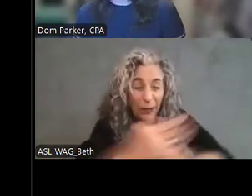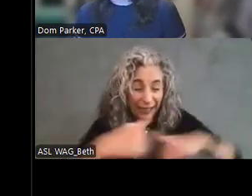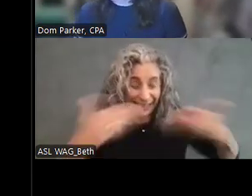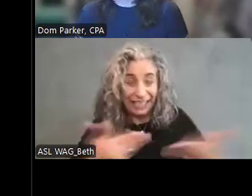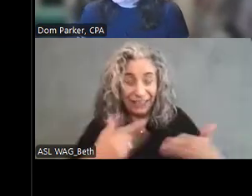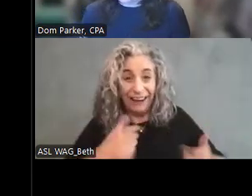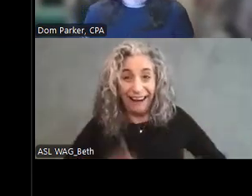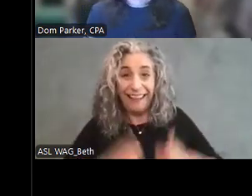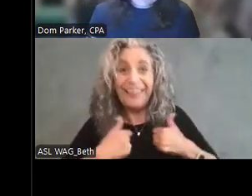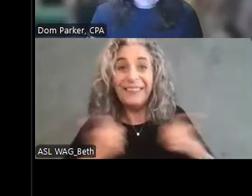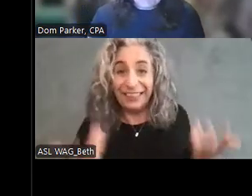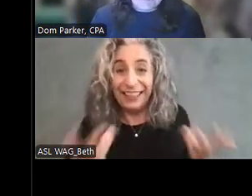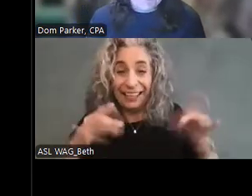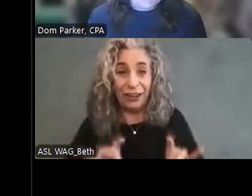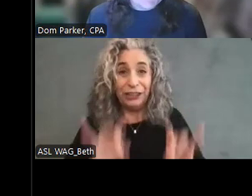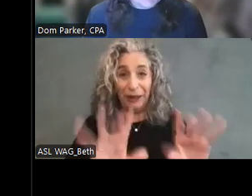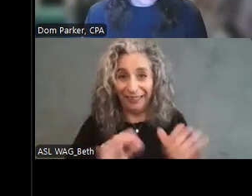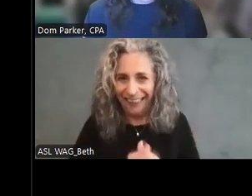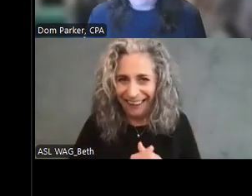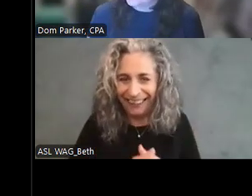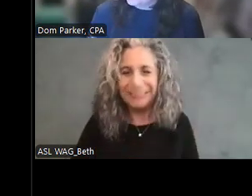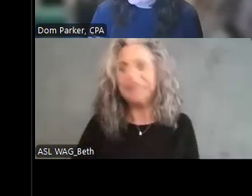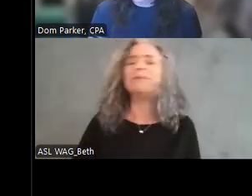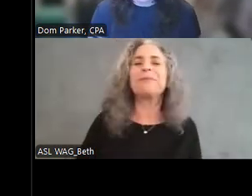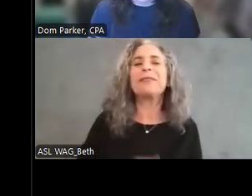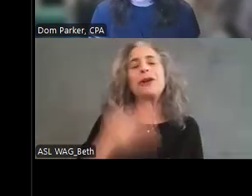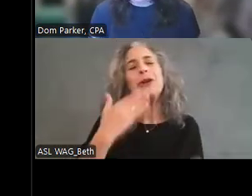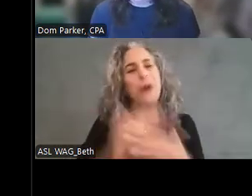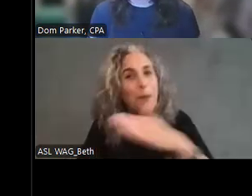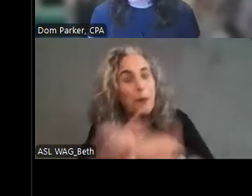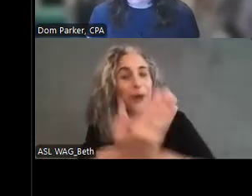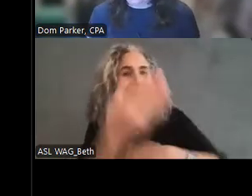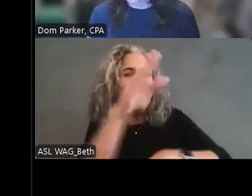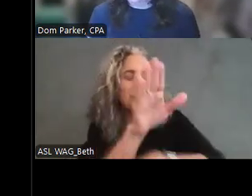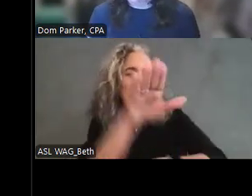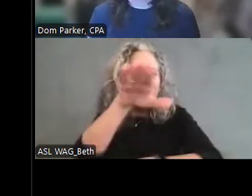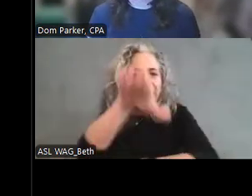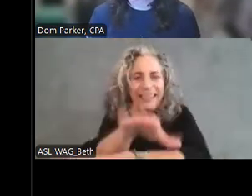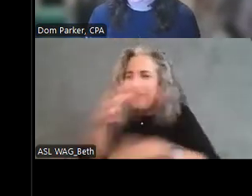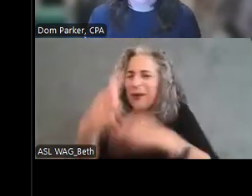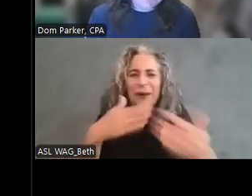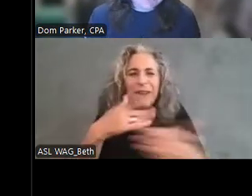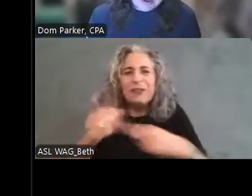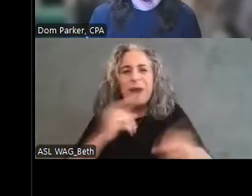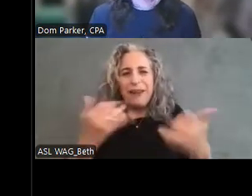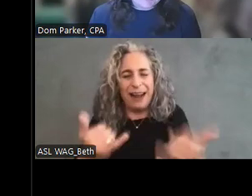in Australia. So good morning, afternoon, evening, wherever you are in the world.